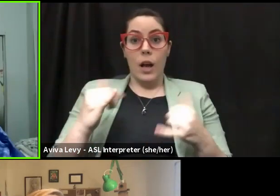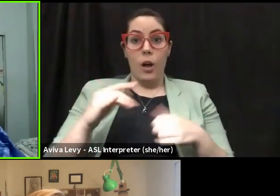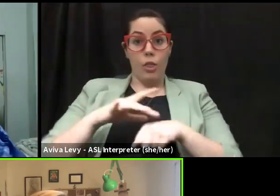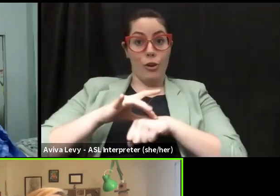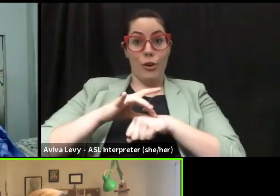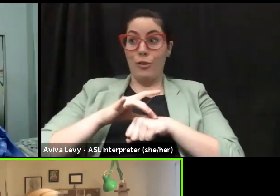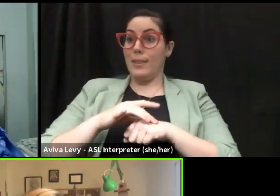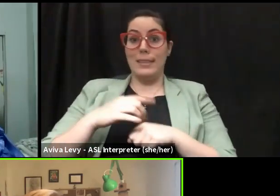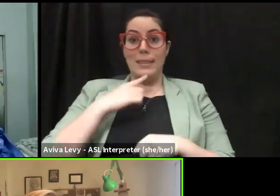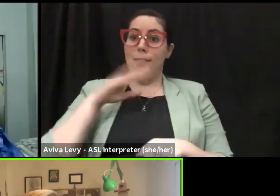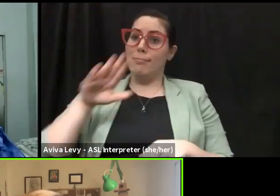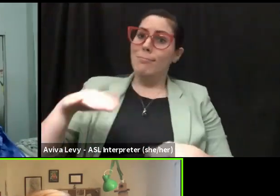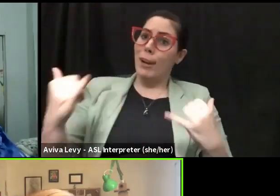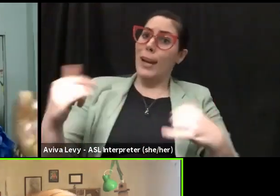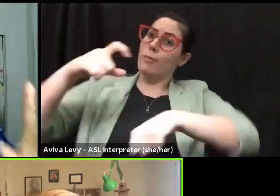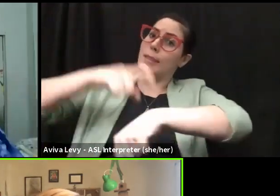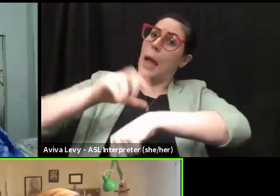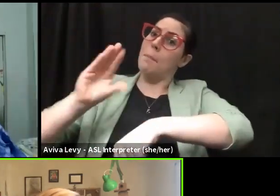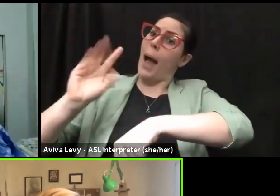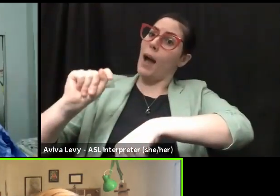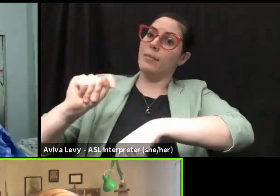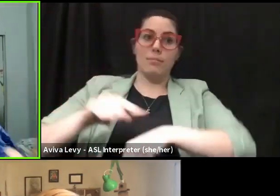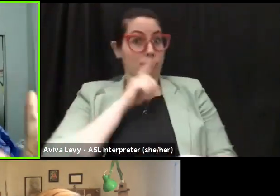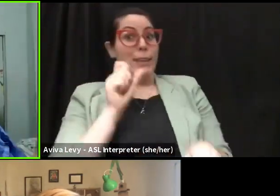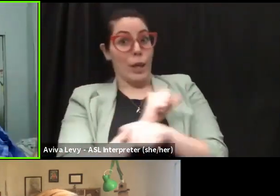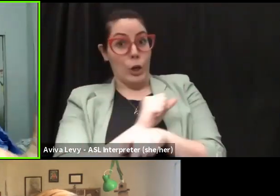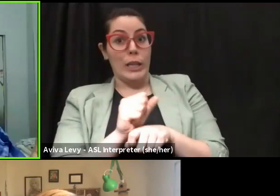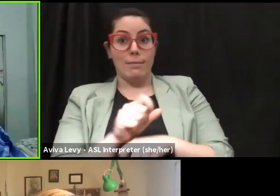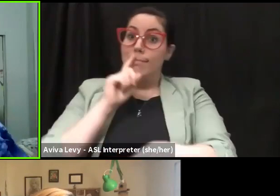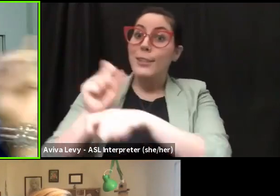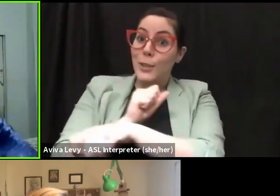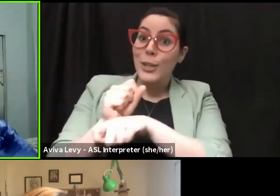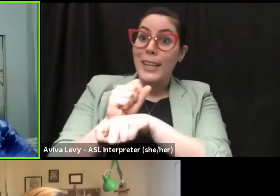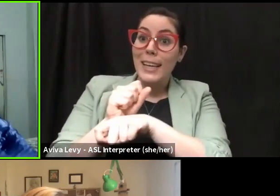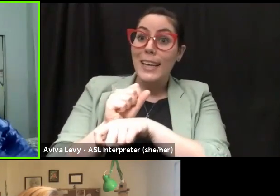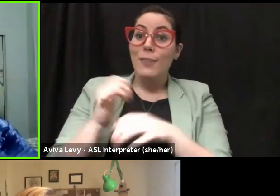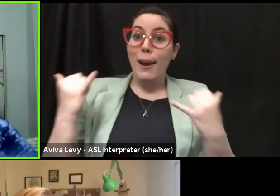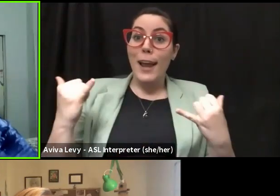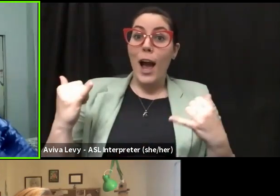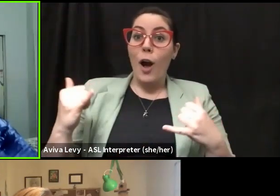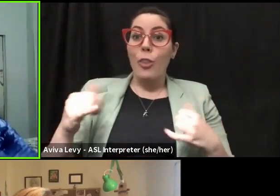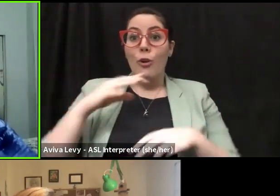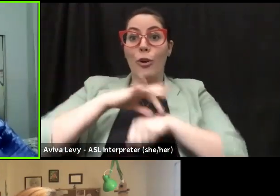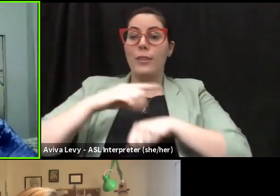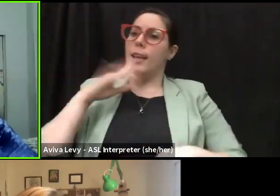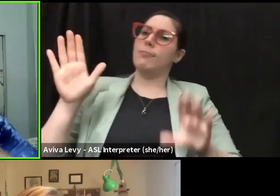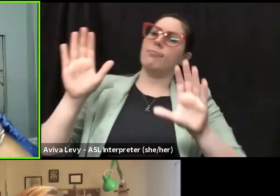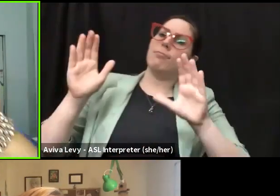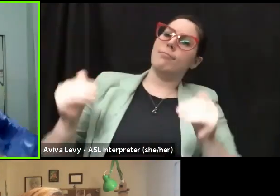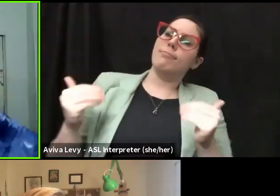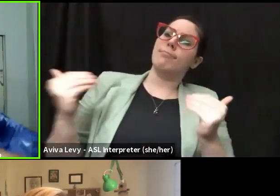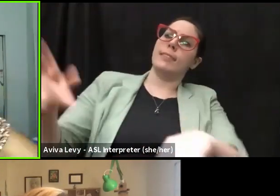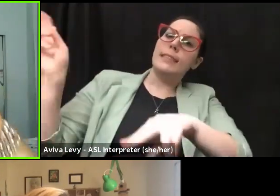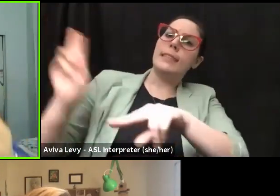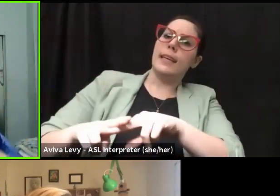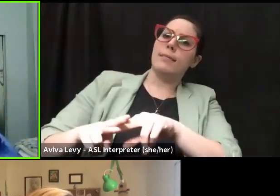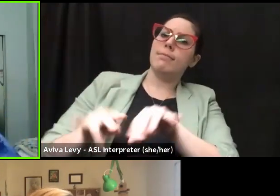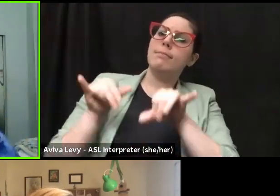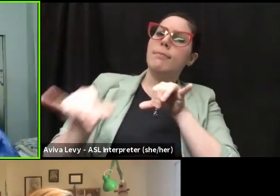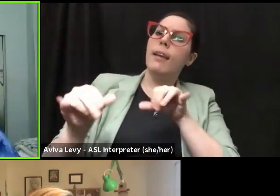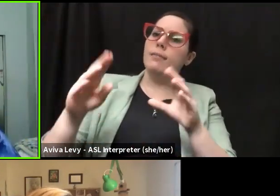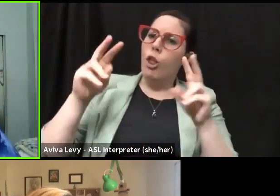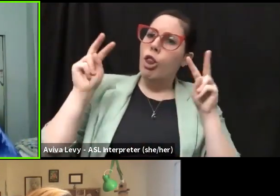timeout. Literally. Literally, Gaia has said, sit down. That maybe when we